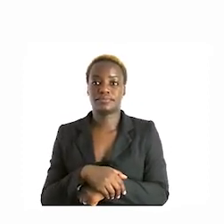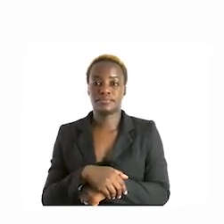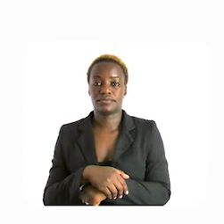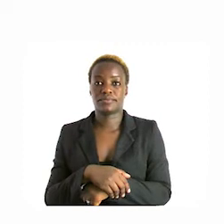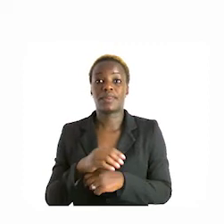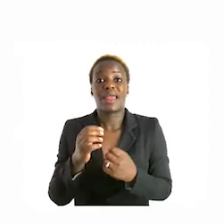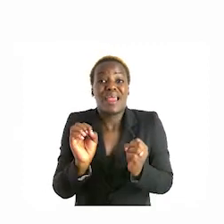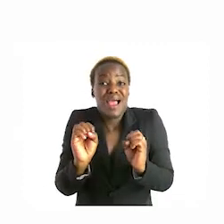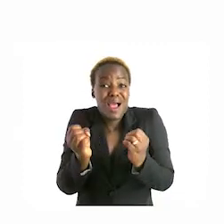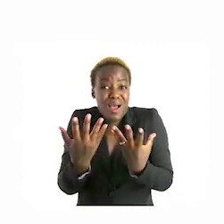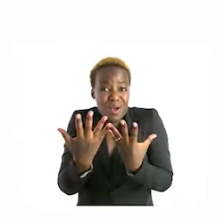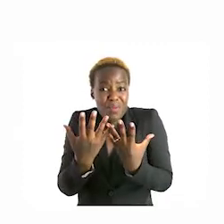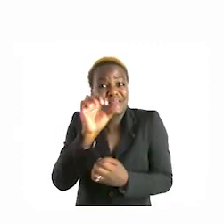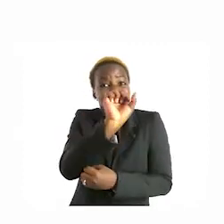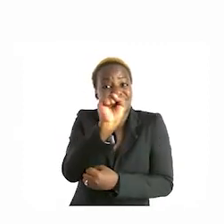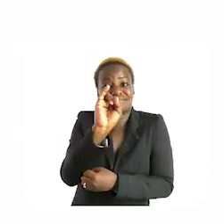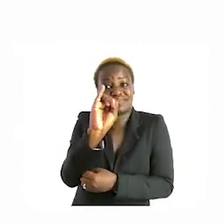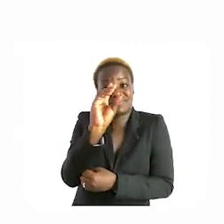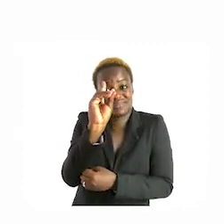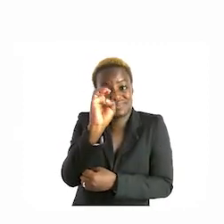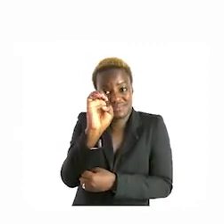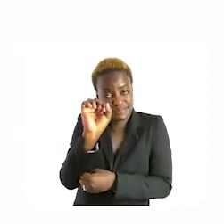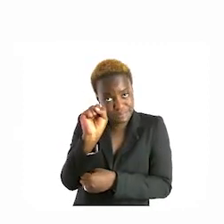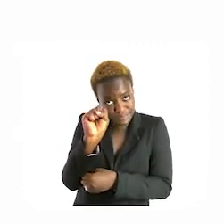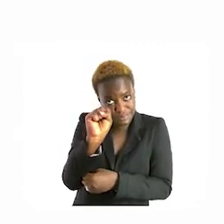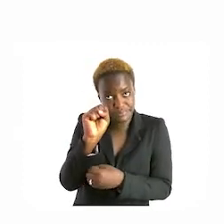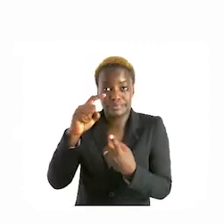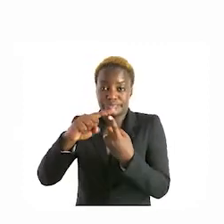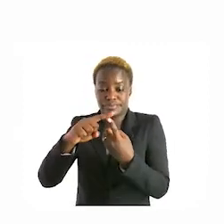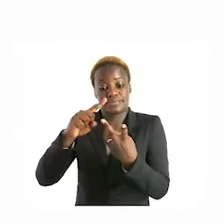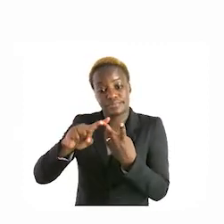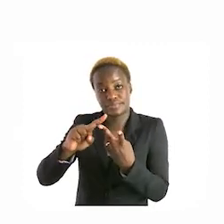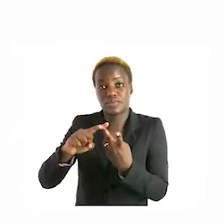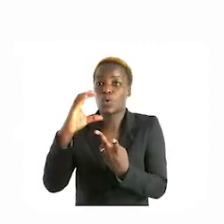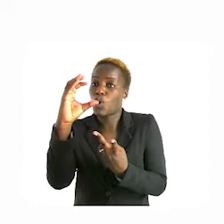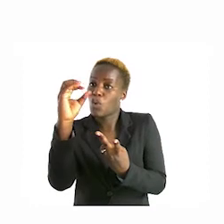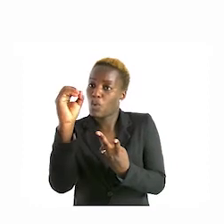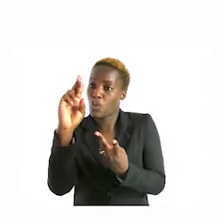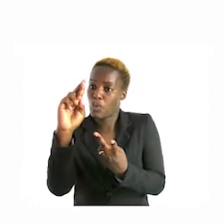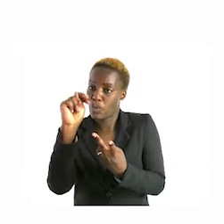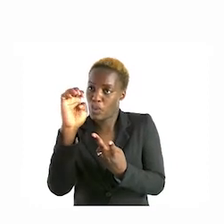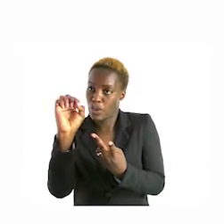well as how many sides each one has and how many corners each one has.